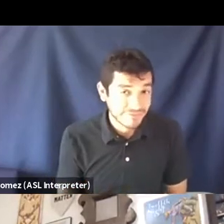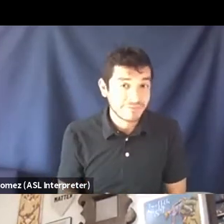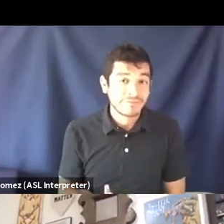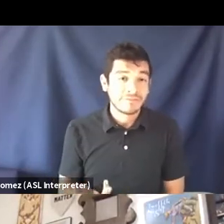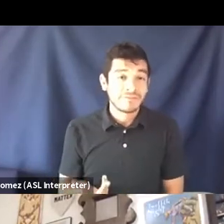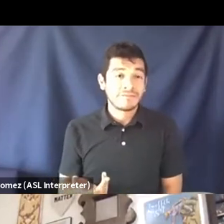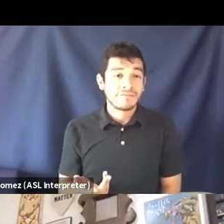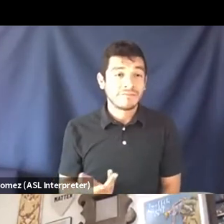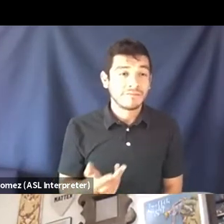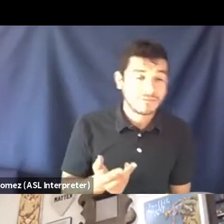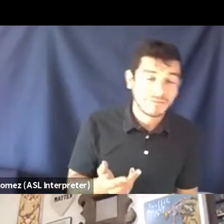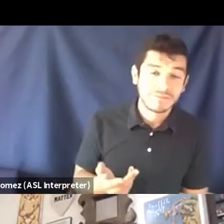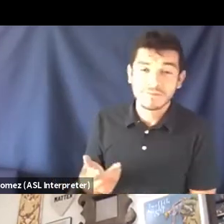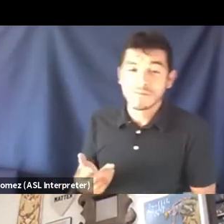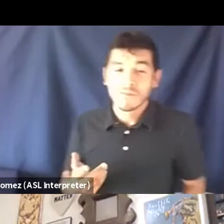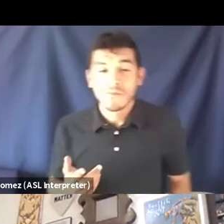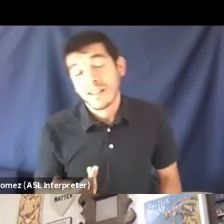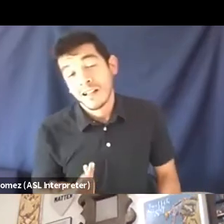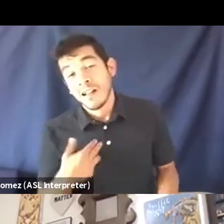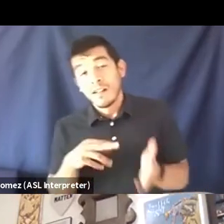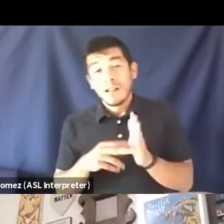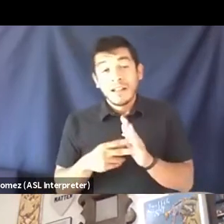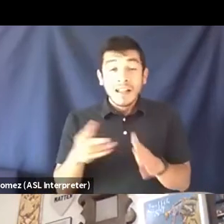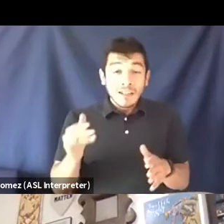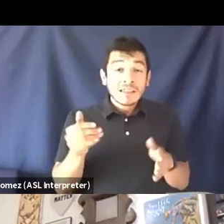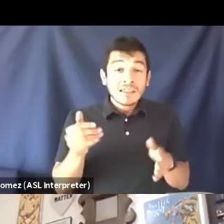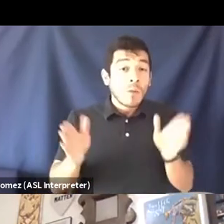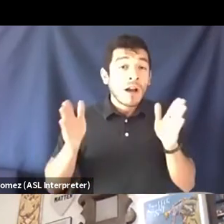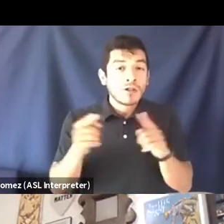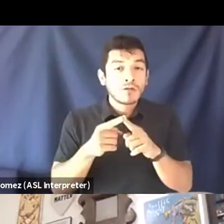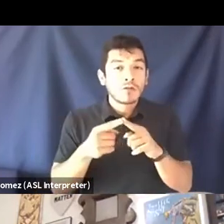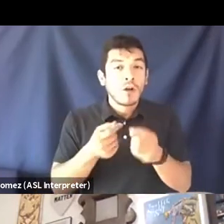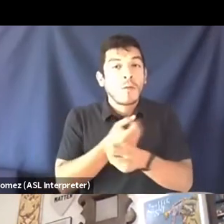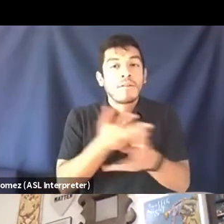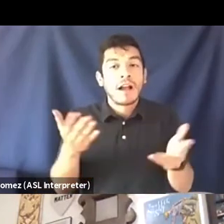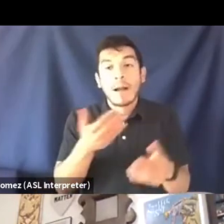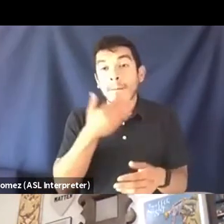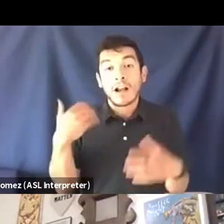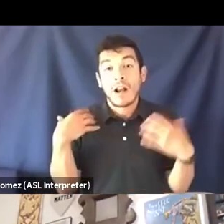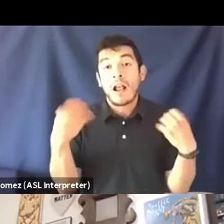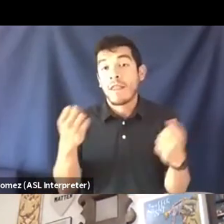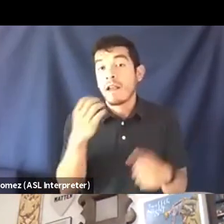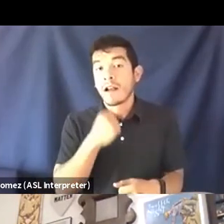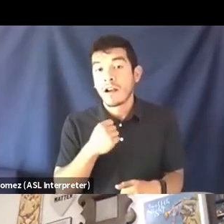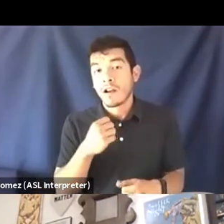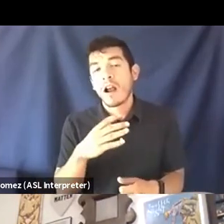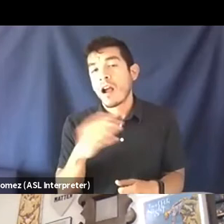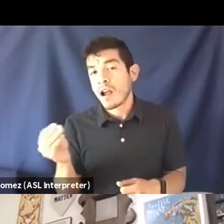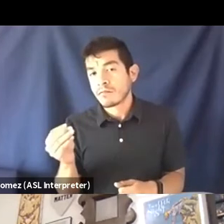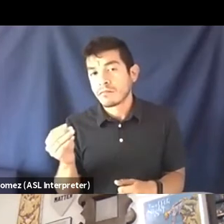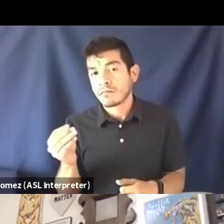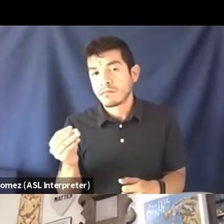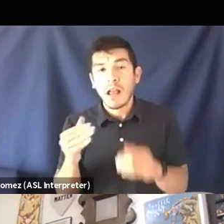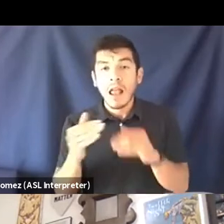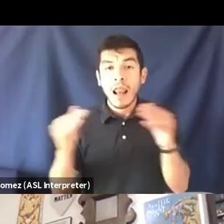I figured. Yeah, I mean, there is a way to provide better healthcare and a level